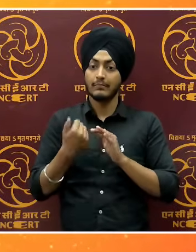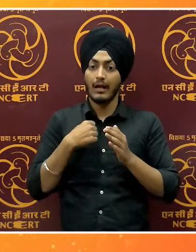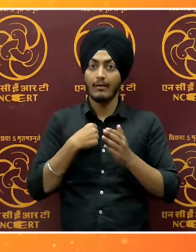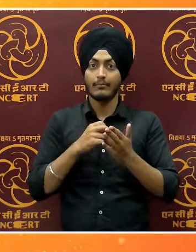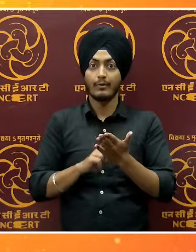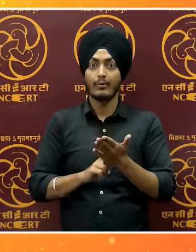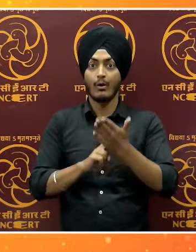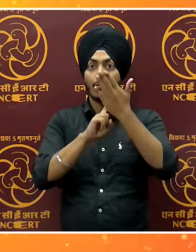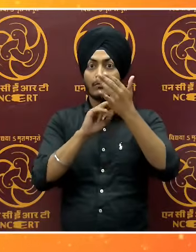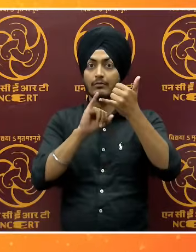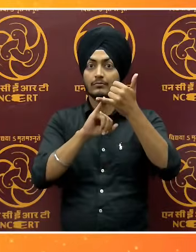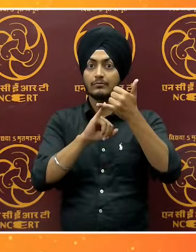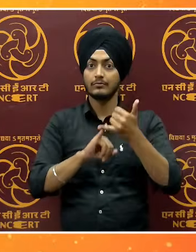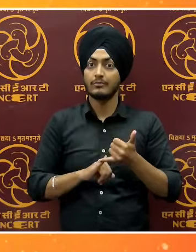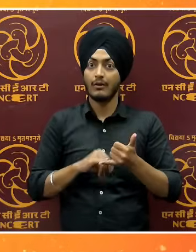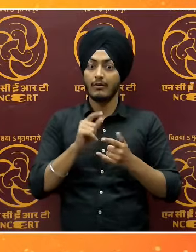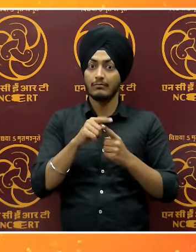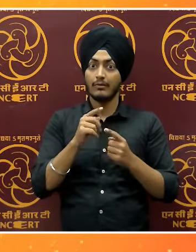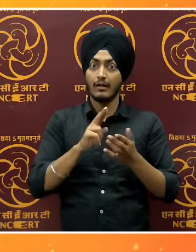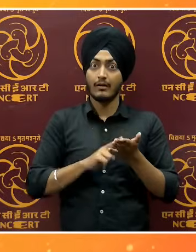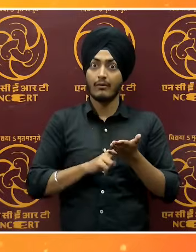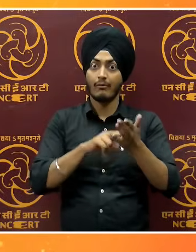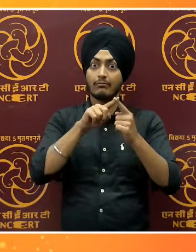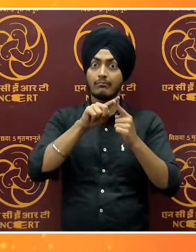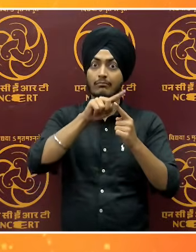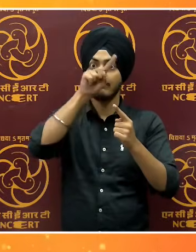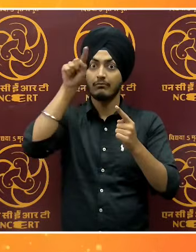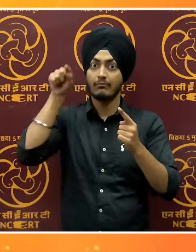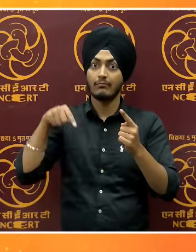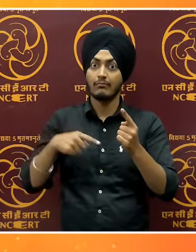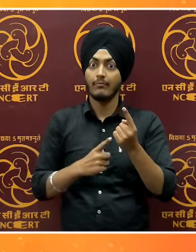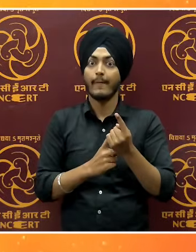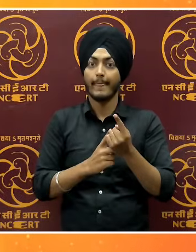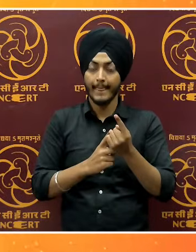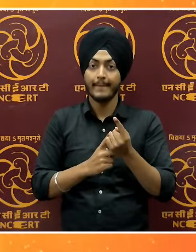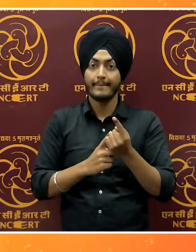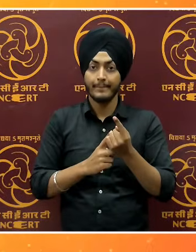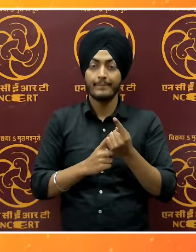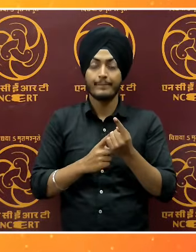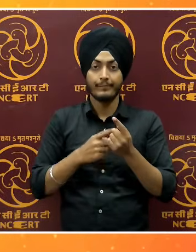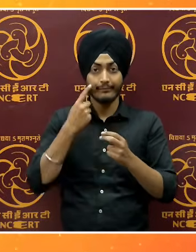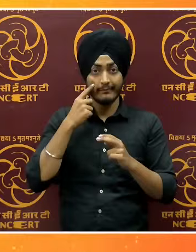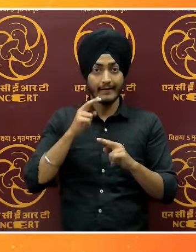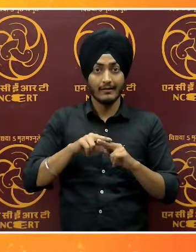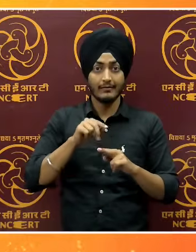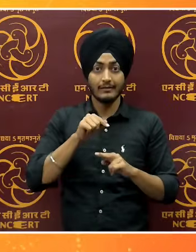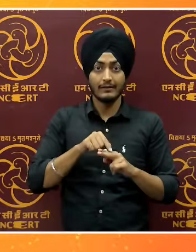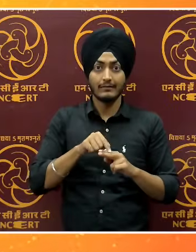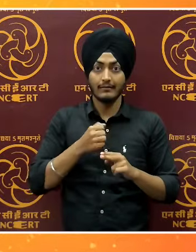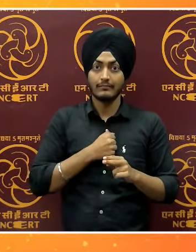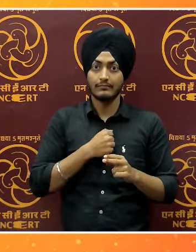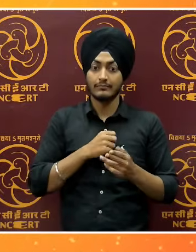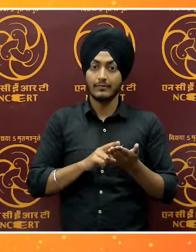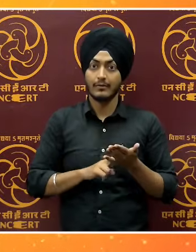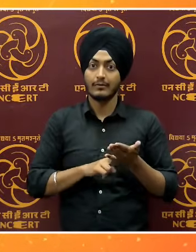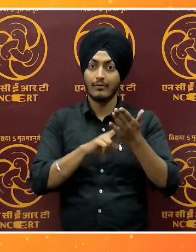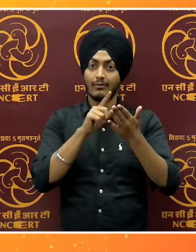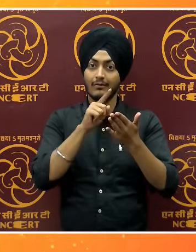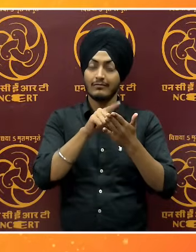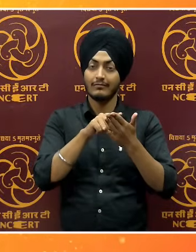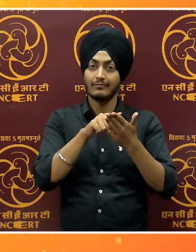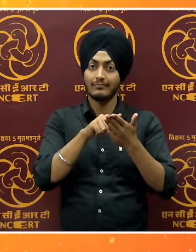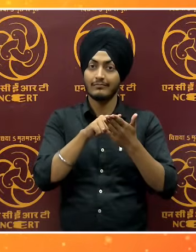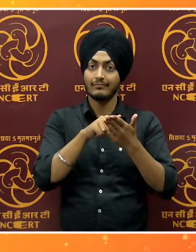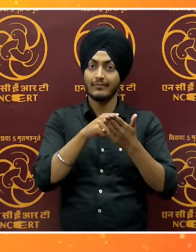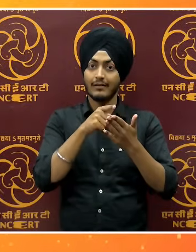north pole will give the direction of the magnetic field. For example, if I keep to North Pole near north end,